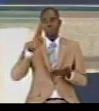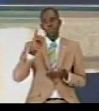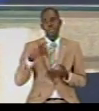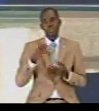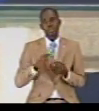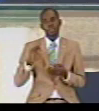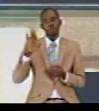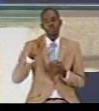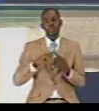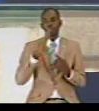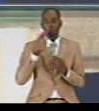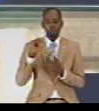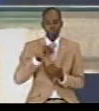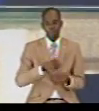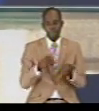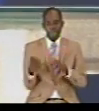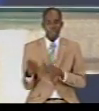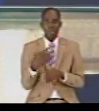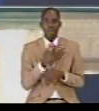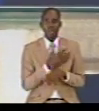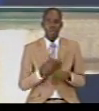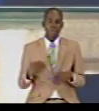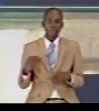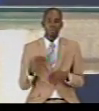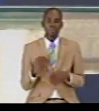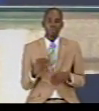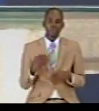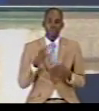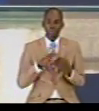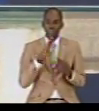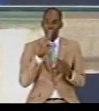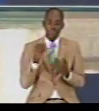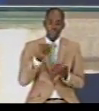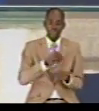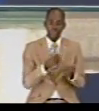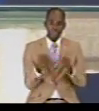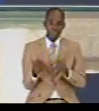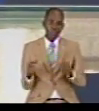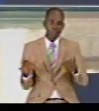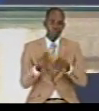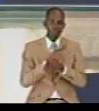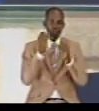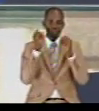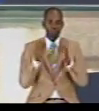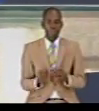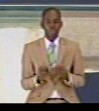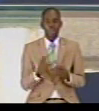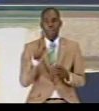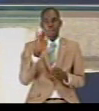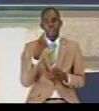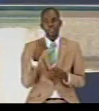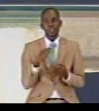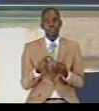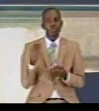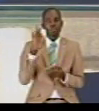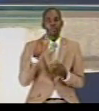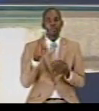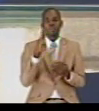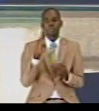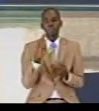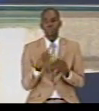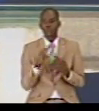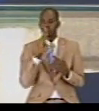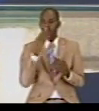to be baptized and to be filled and to be immersed and to be empowered by the Spirit, to be renewed by